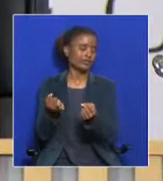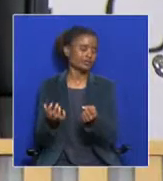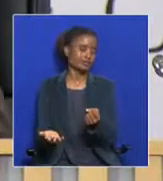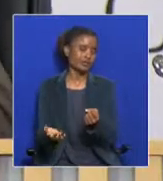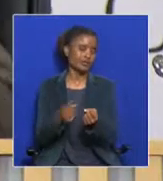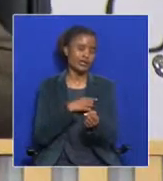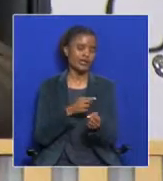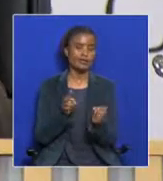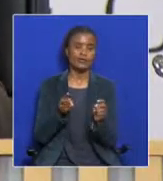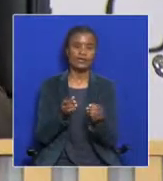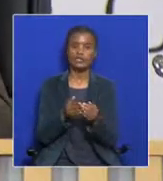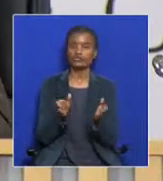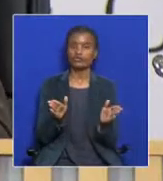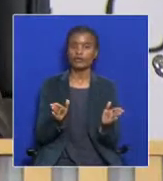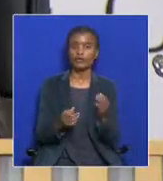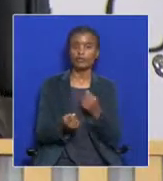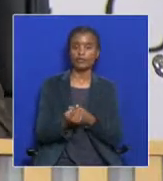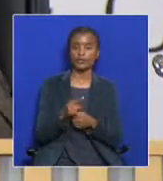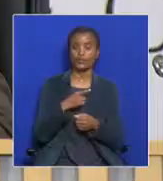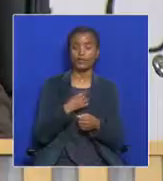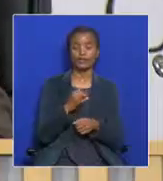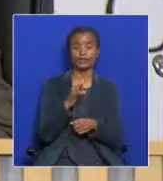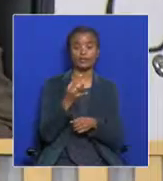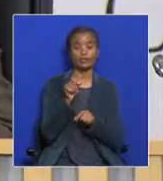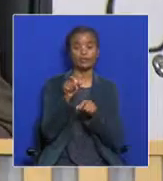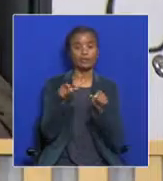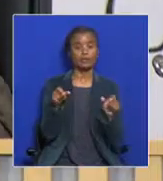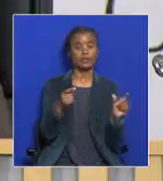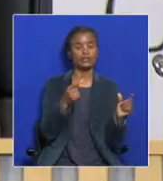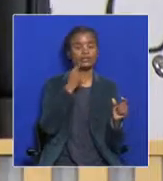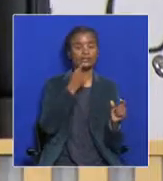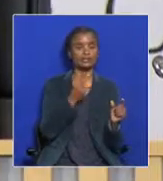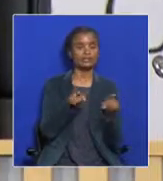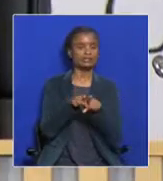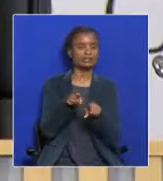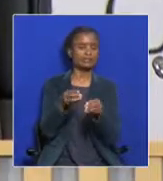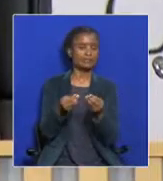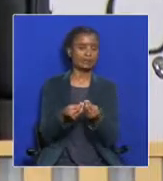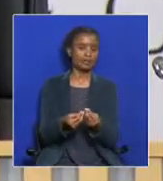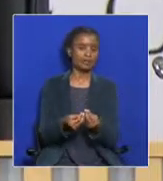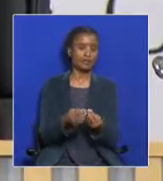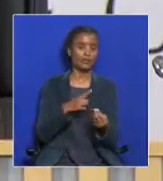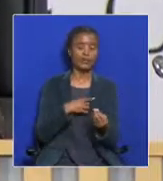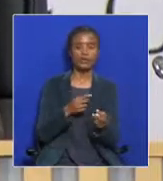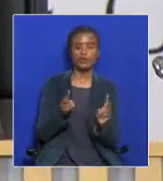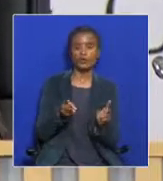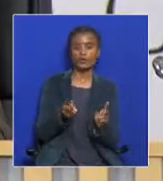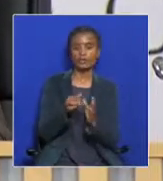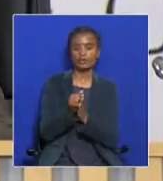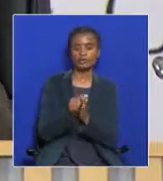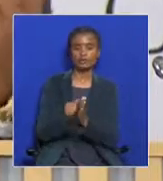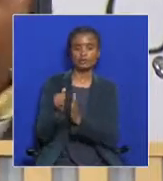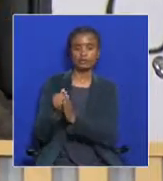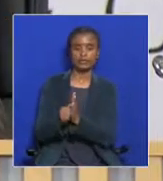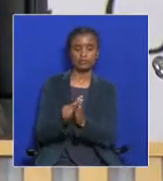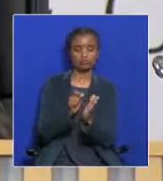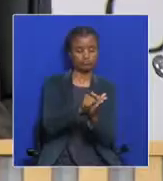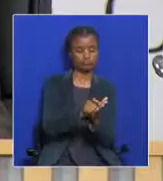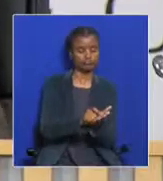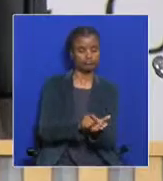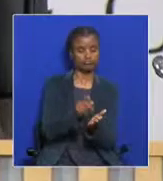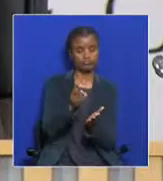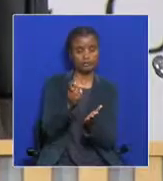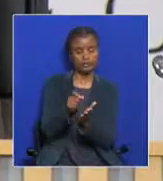three people say the same thing. It's only, we take statements normally in these cases from the different role players just to give a